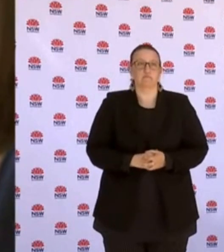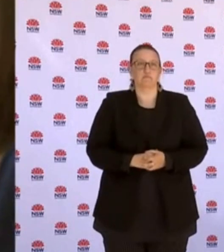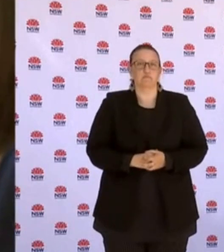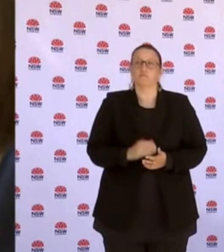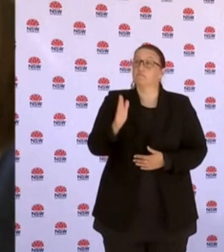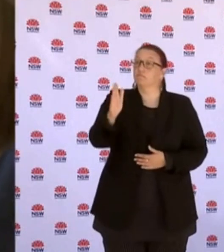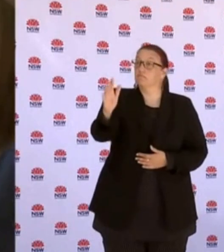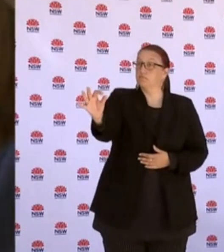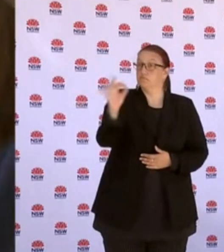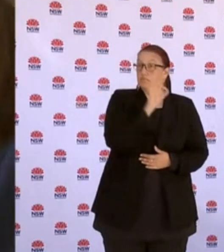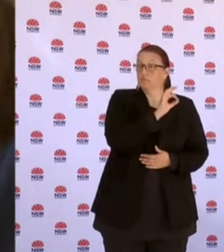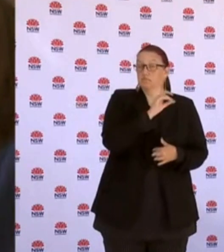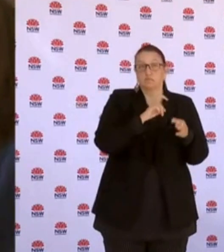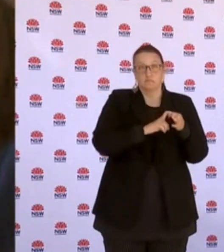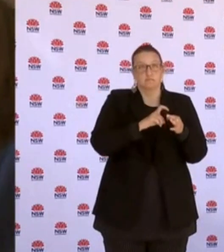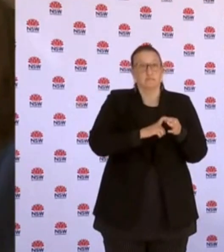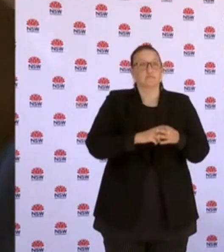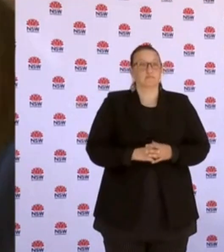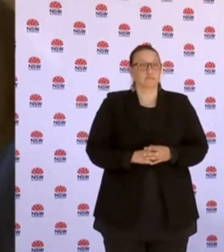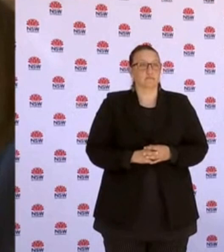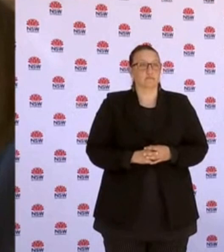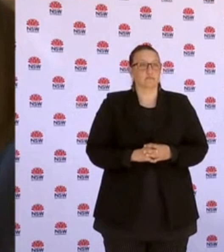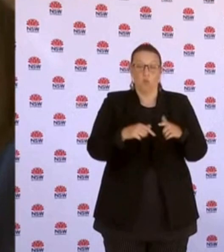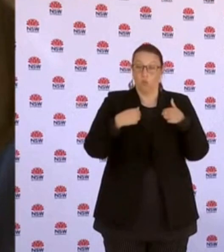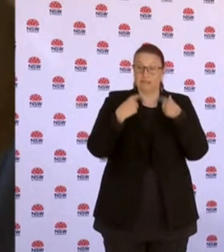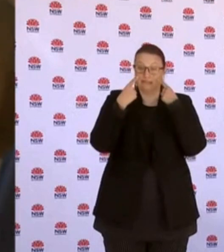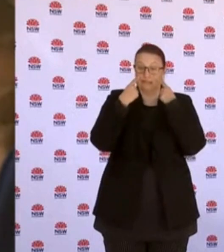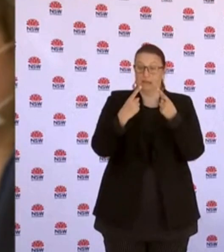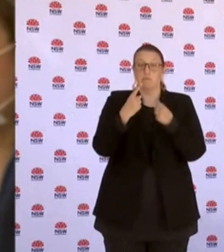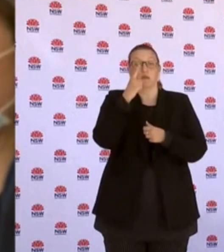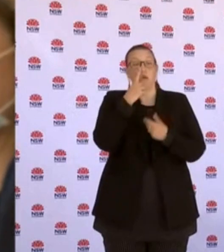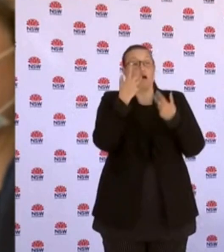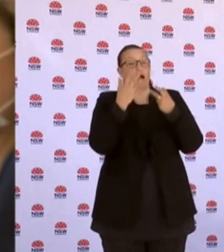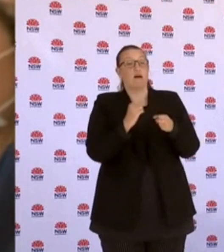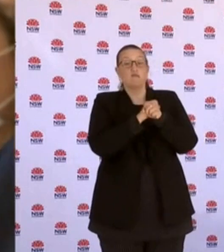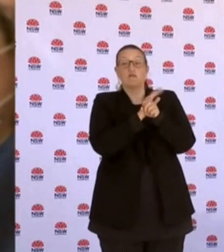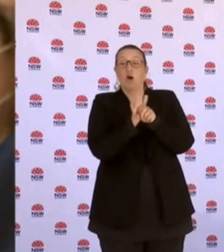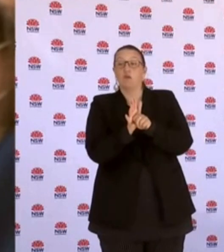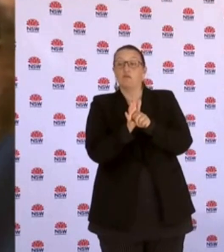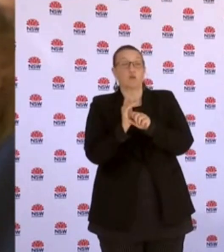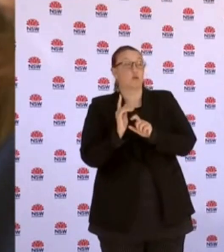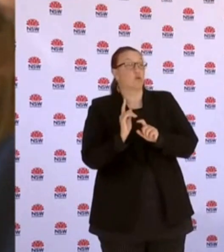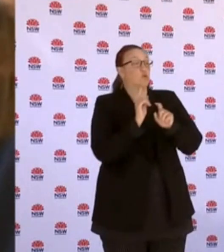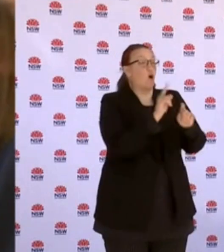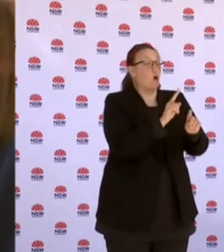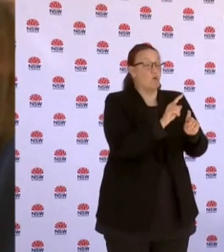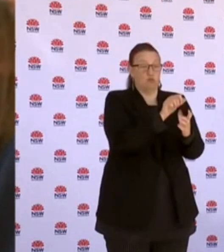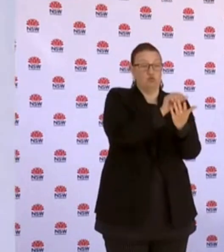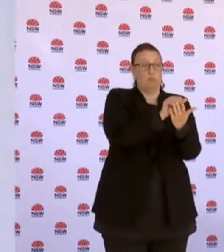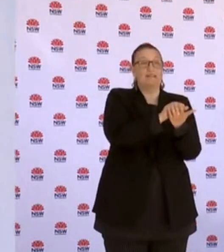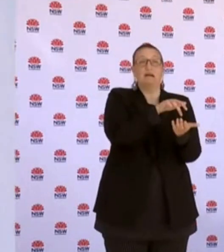outlets, chemists and like, but how many people are actually contracting the virus in those settings, or is it just people contracting the virus in the